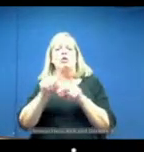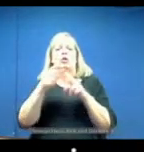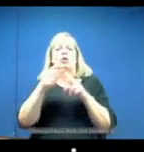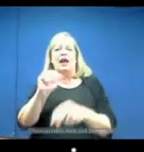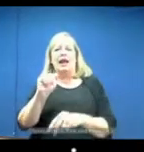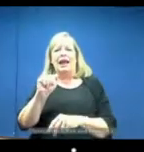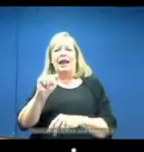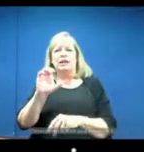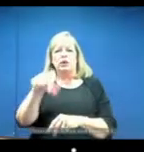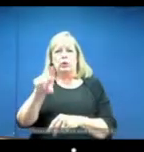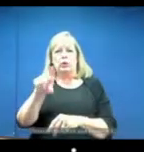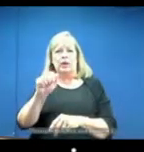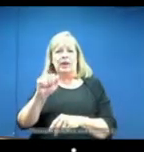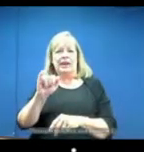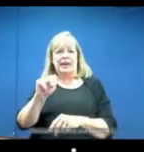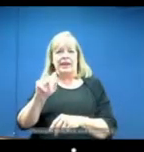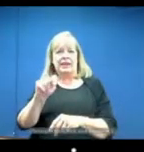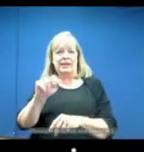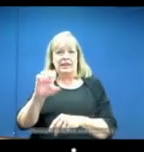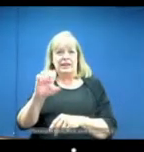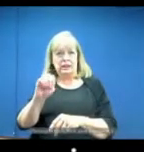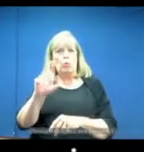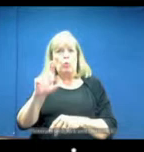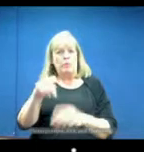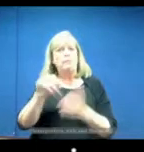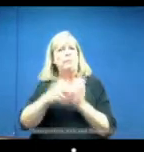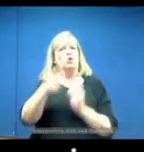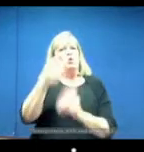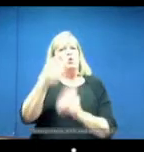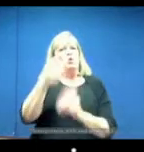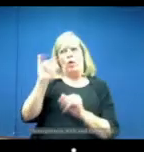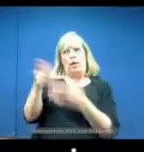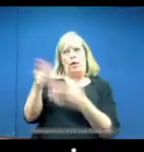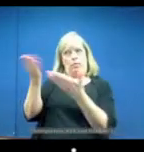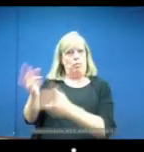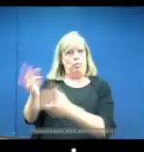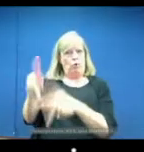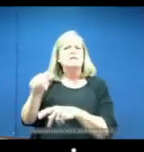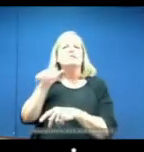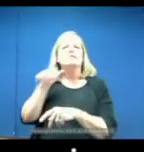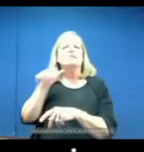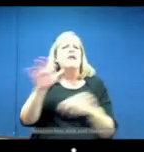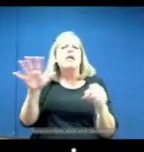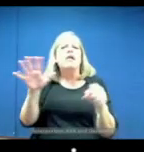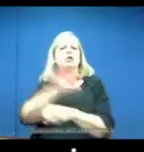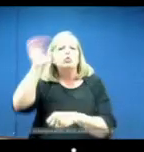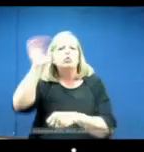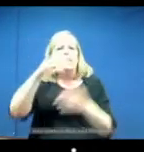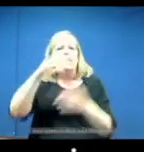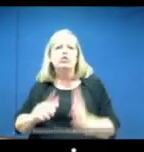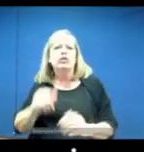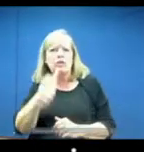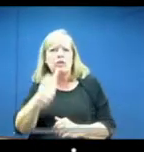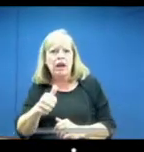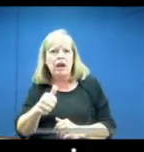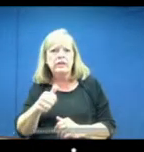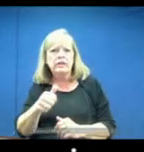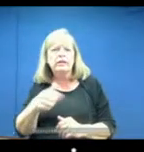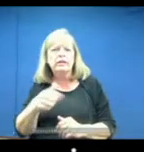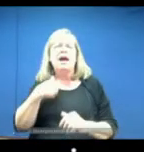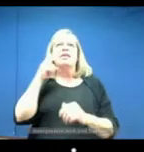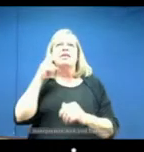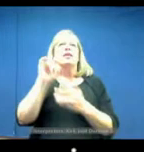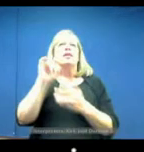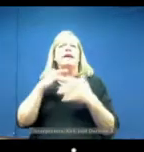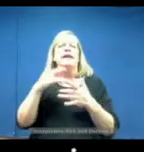Right? So it's someone that you know, or it's not a complete stranger. And I think that goes back to